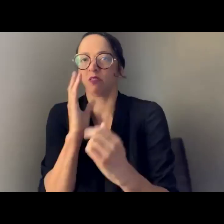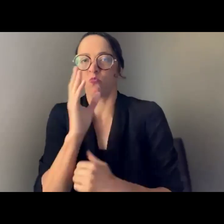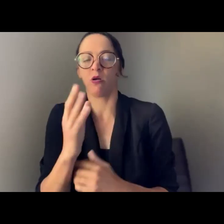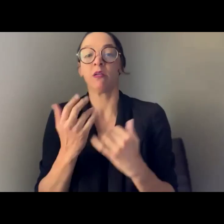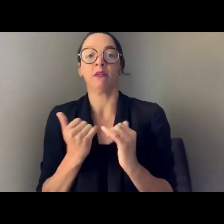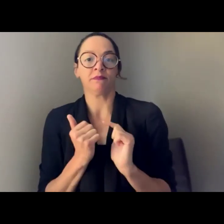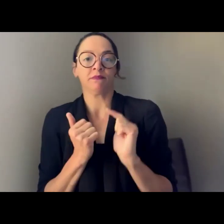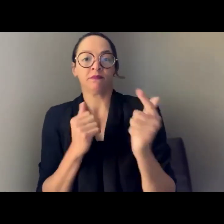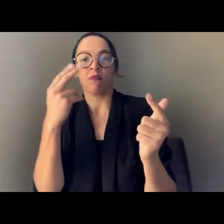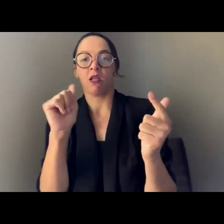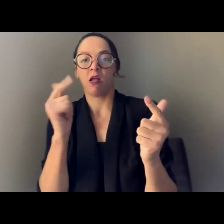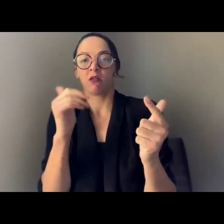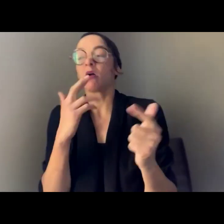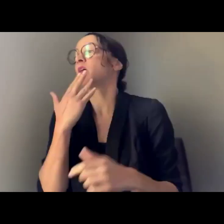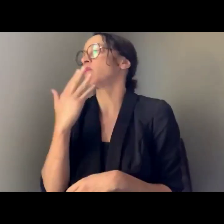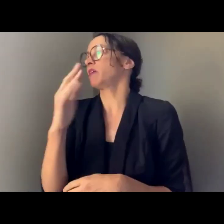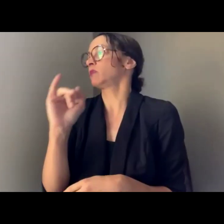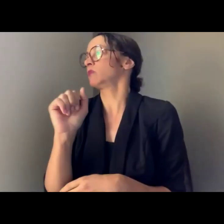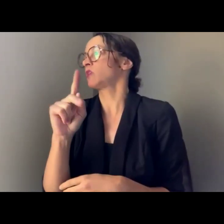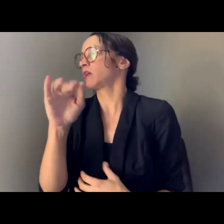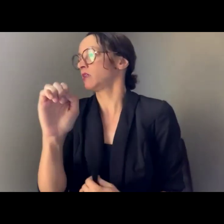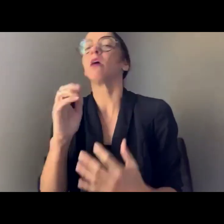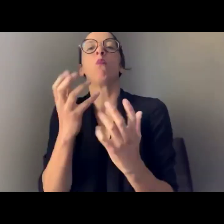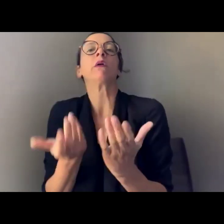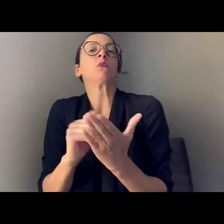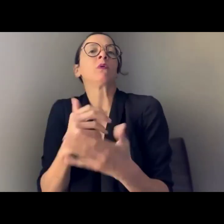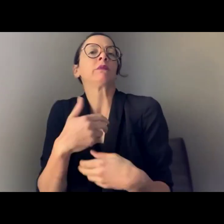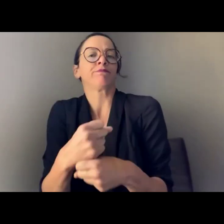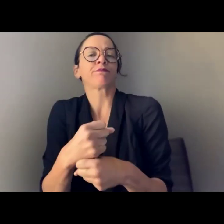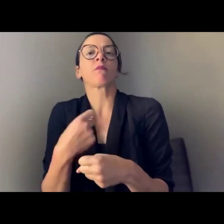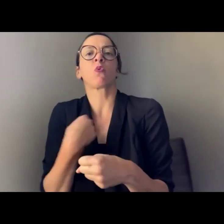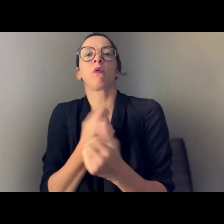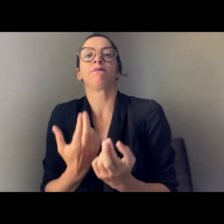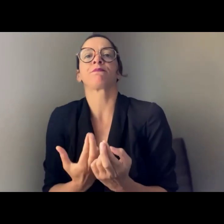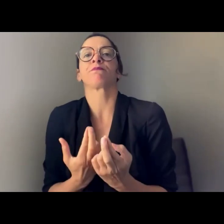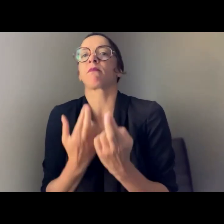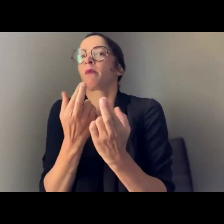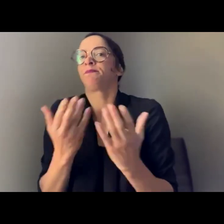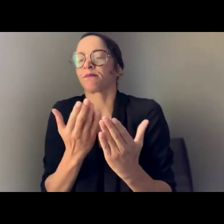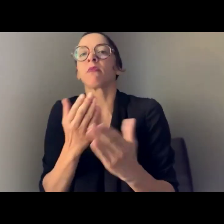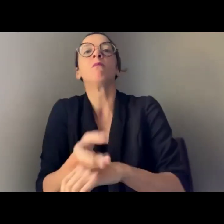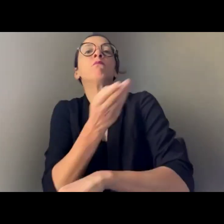the HCBS recommends improving access to HCBS, improving